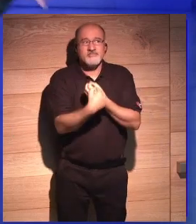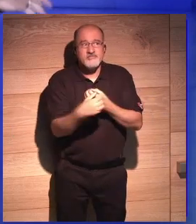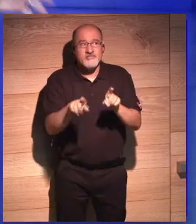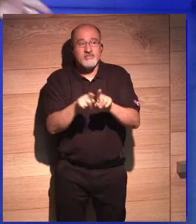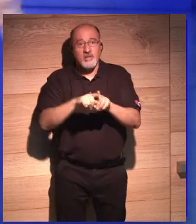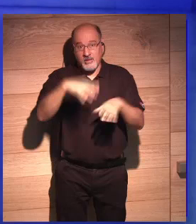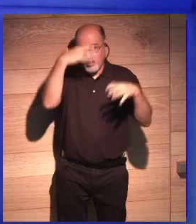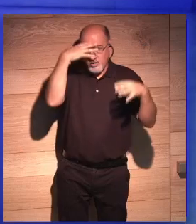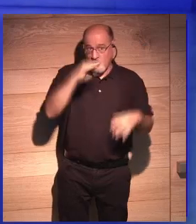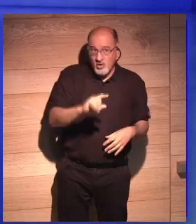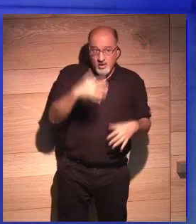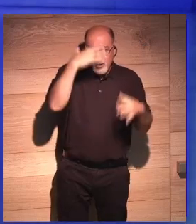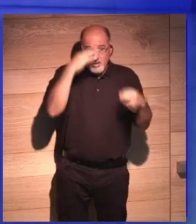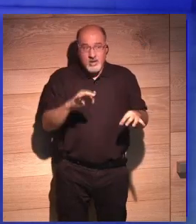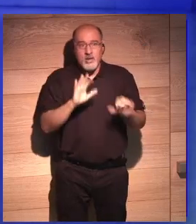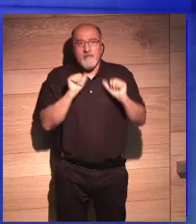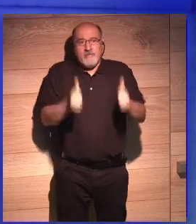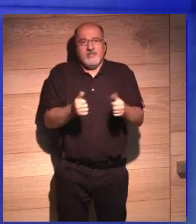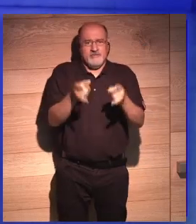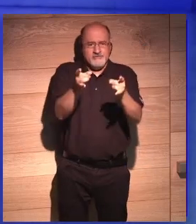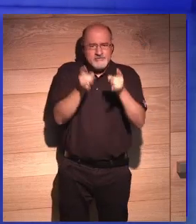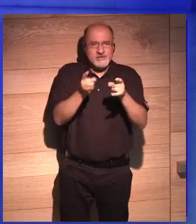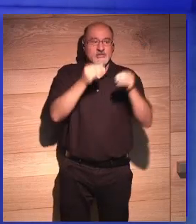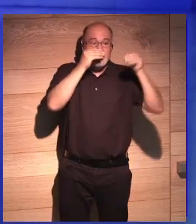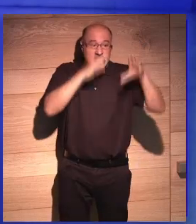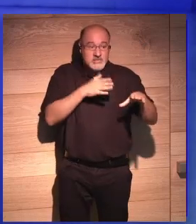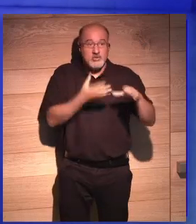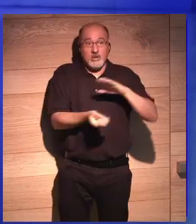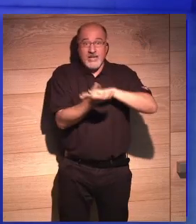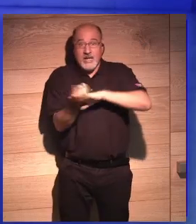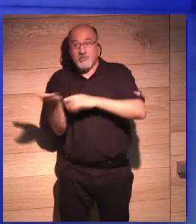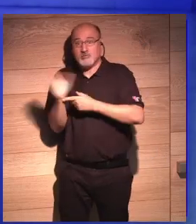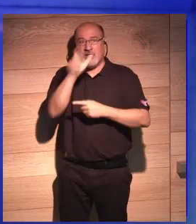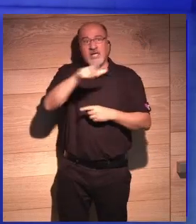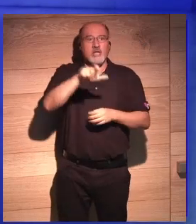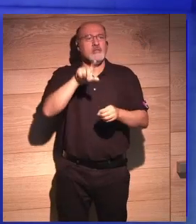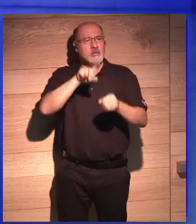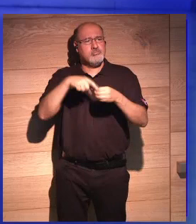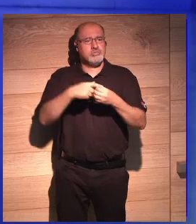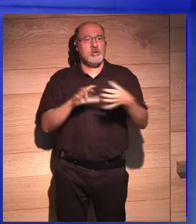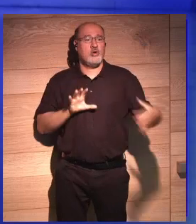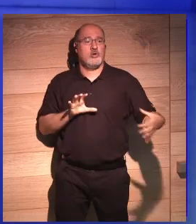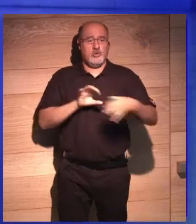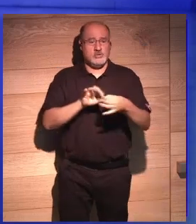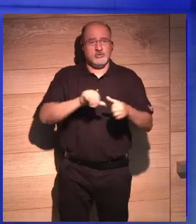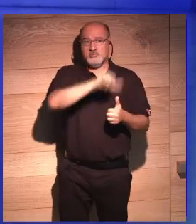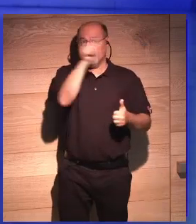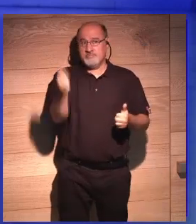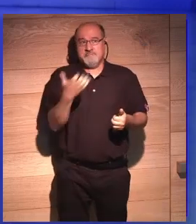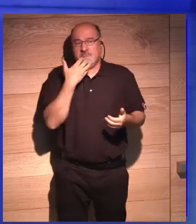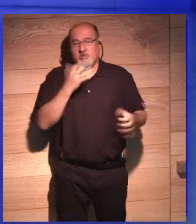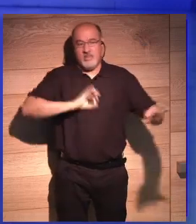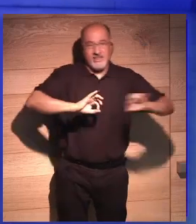and stay in the stories that we want to create, which I think theatre has done brilliantly, and film and